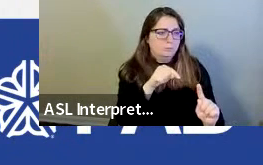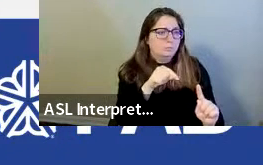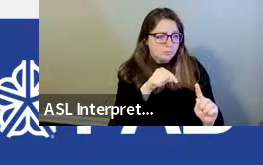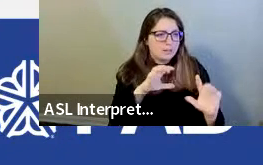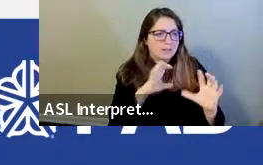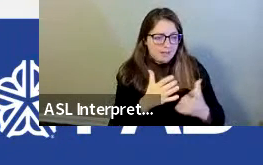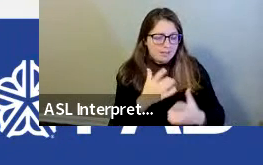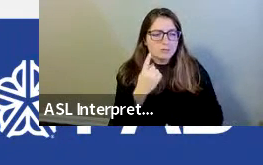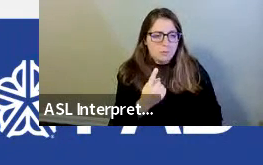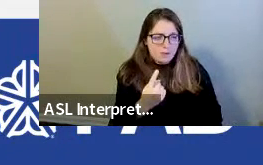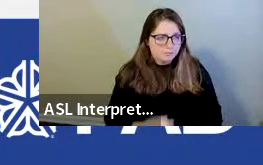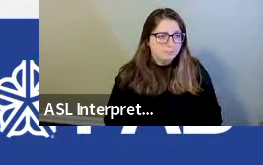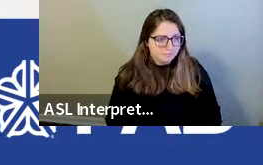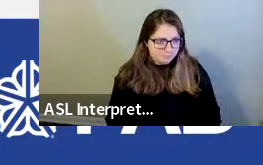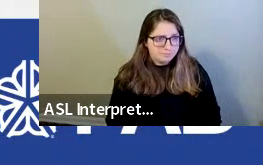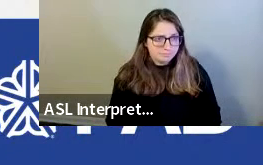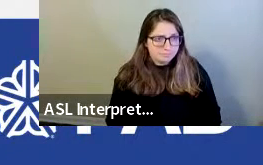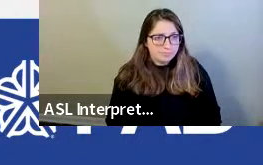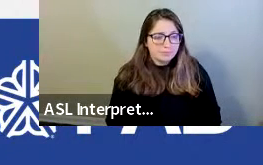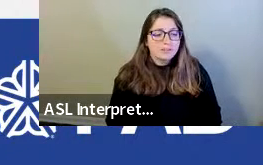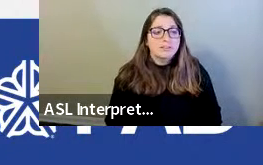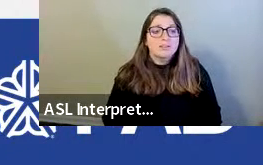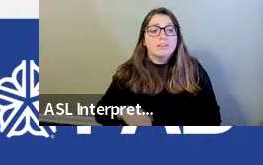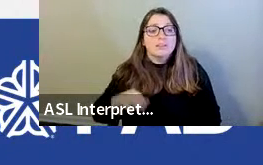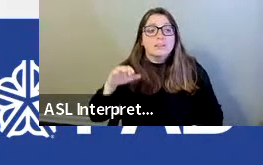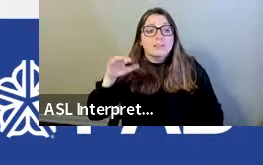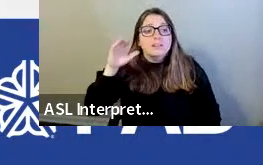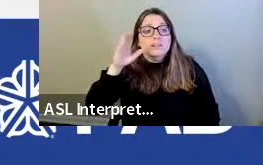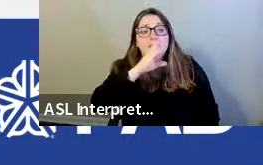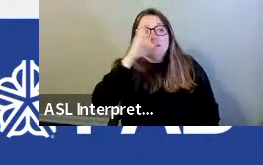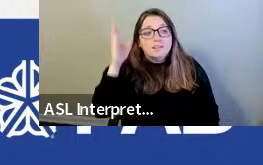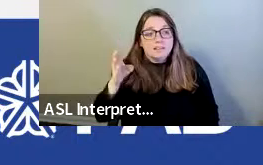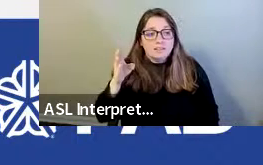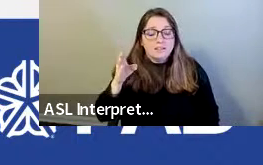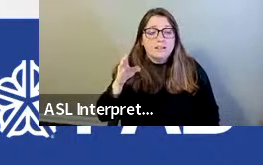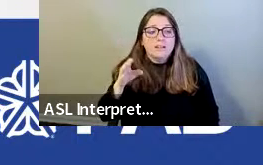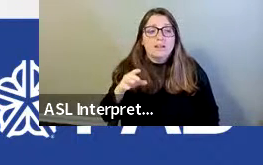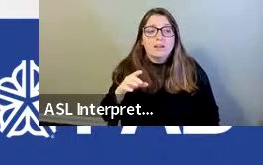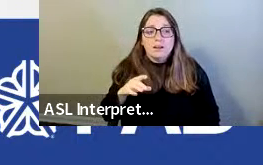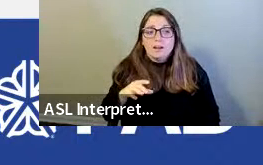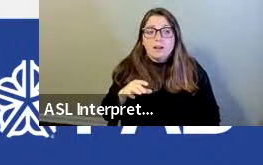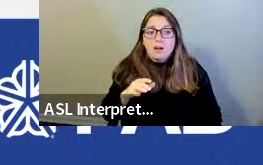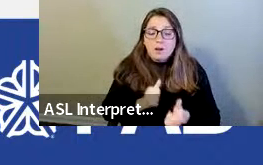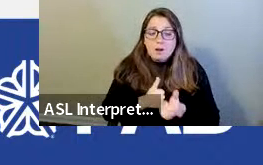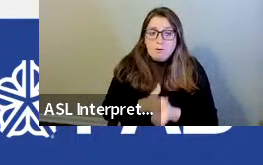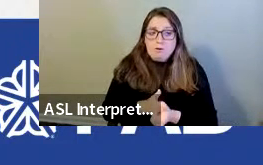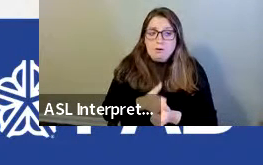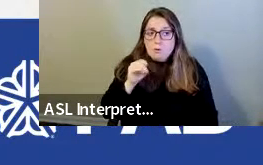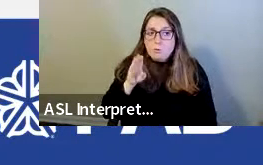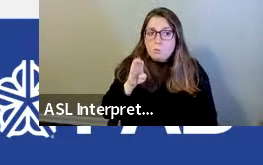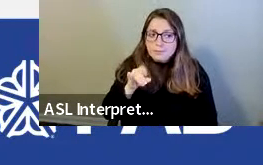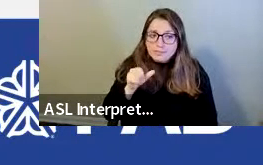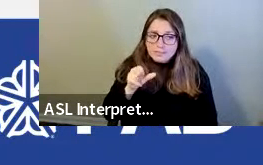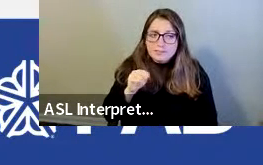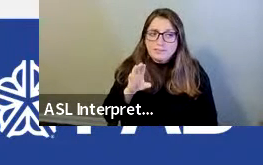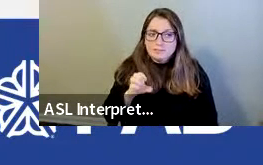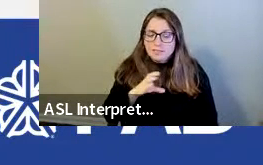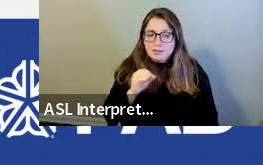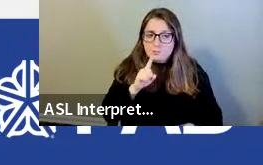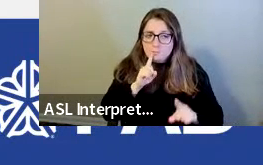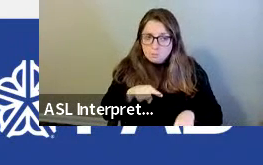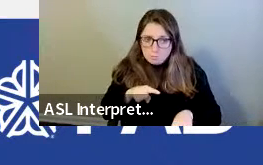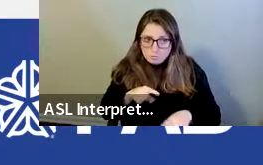class 3 sanction. However, only 4% of the time is a class 3 sanction or